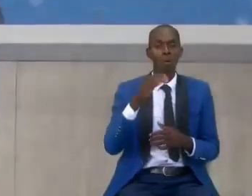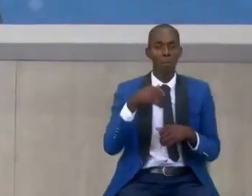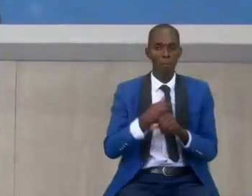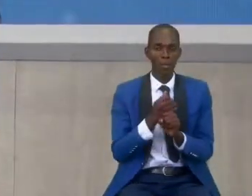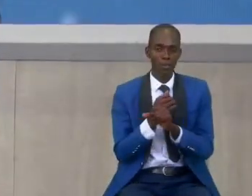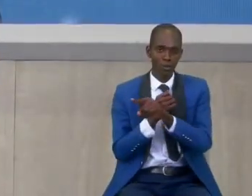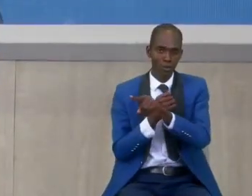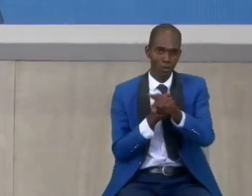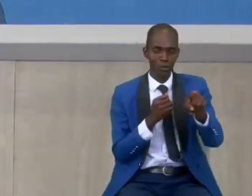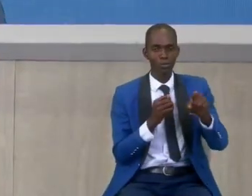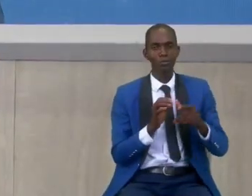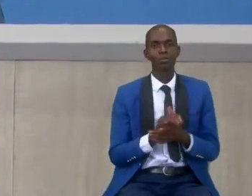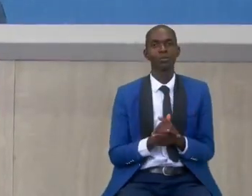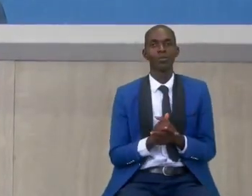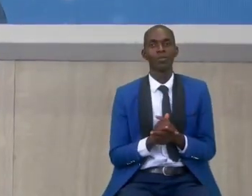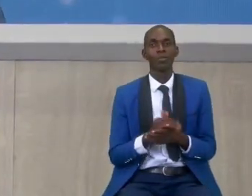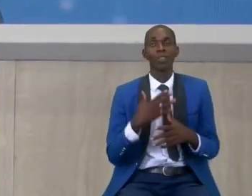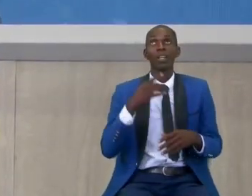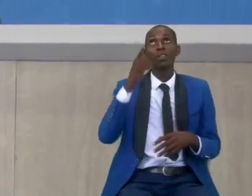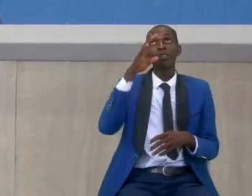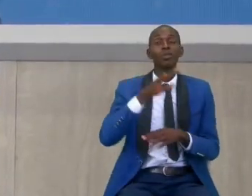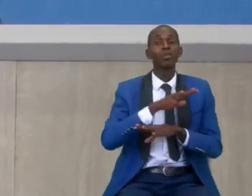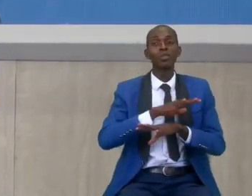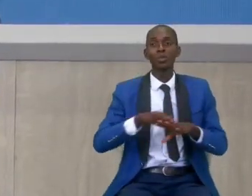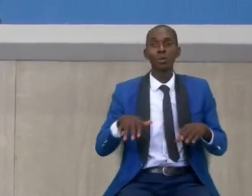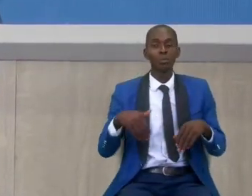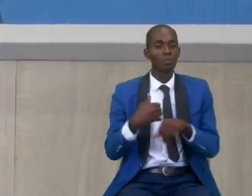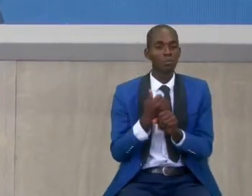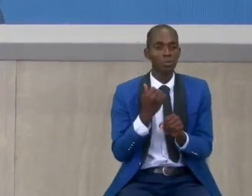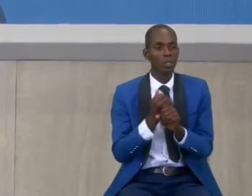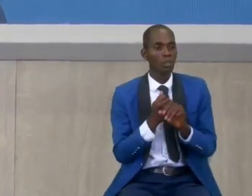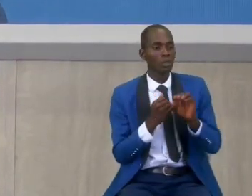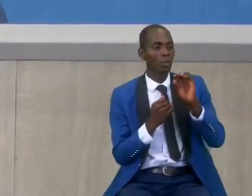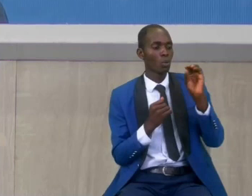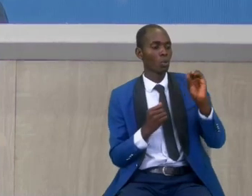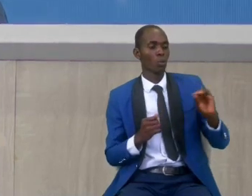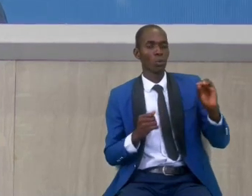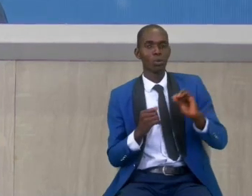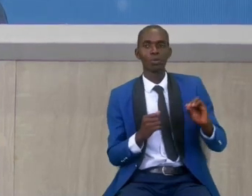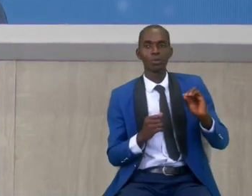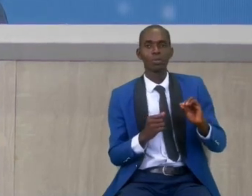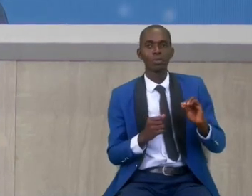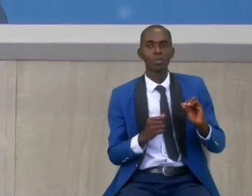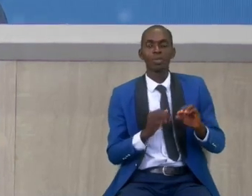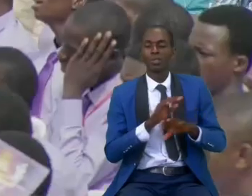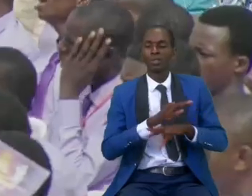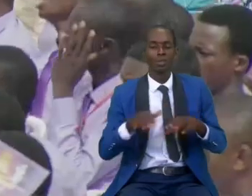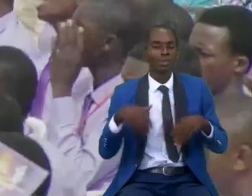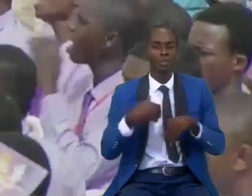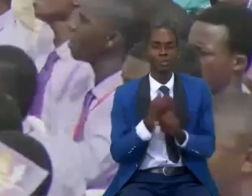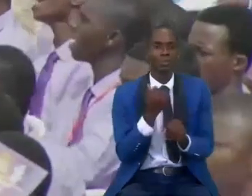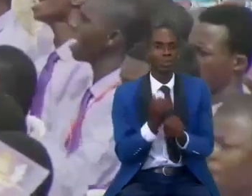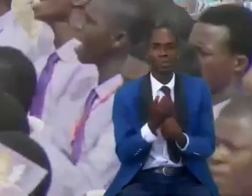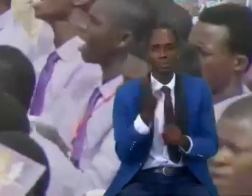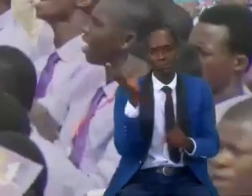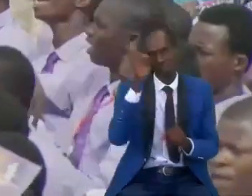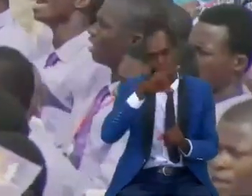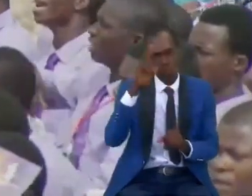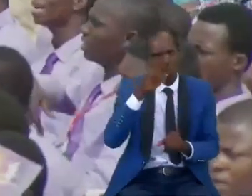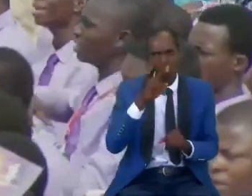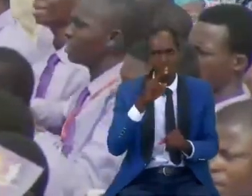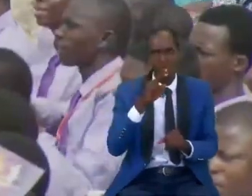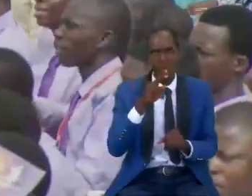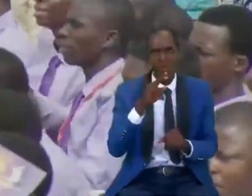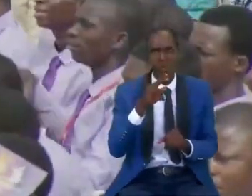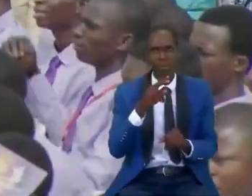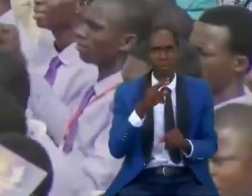zero. He doesn't make dummy. Am I having an amen? Yeah. And the